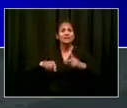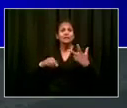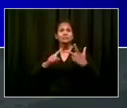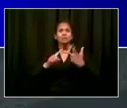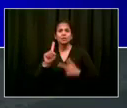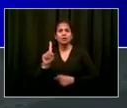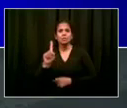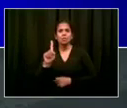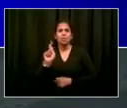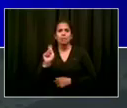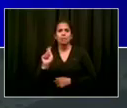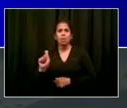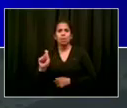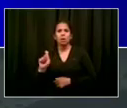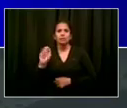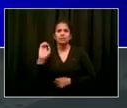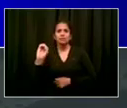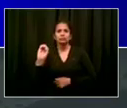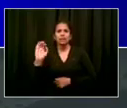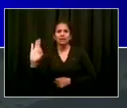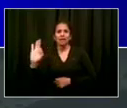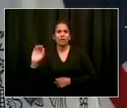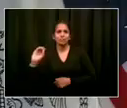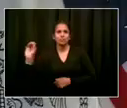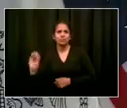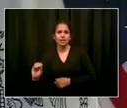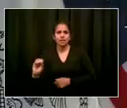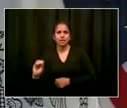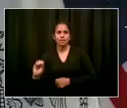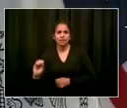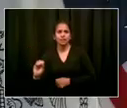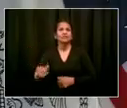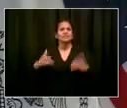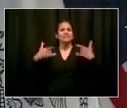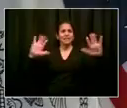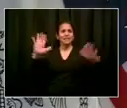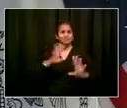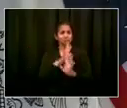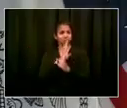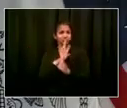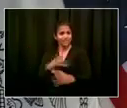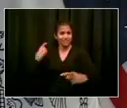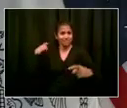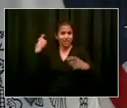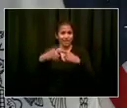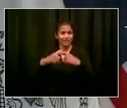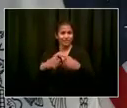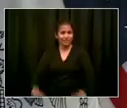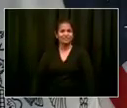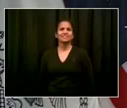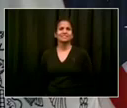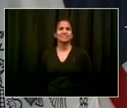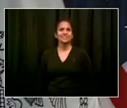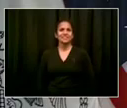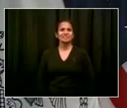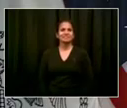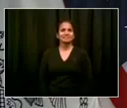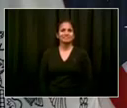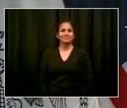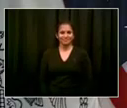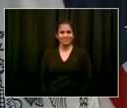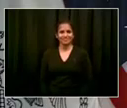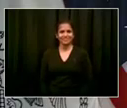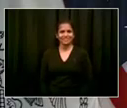1.09%. Now, a few words in Spanish. Hoy anunciamos que se va a permitir